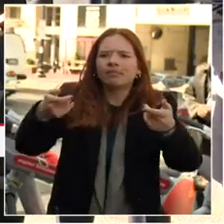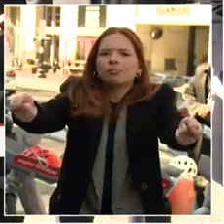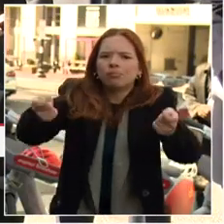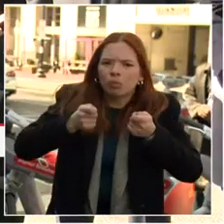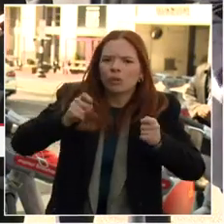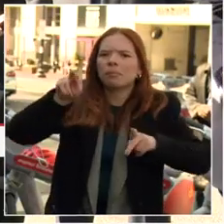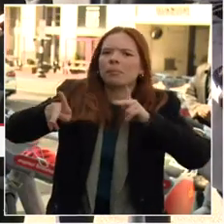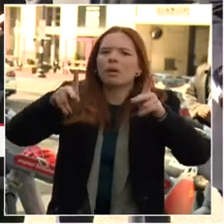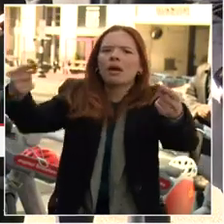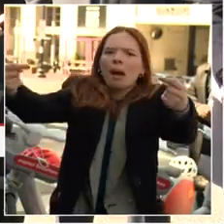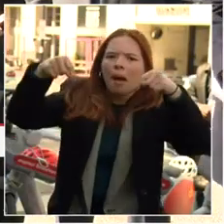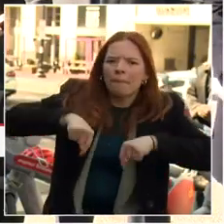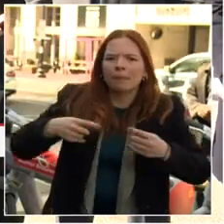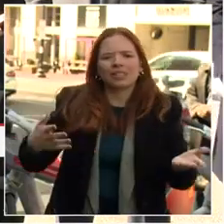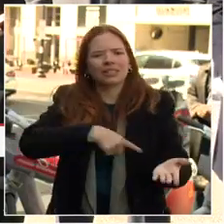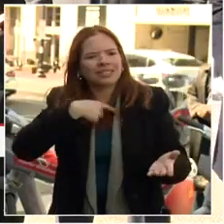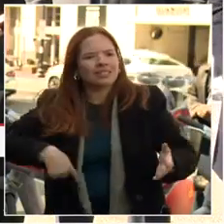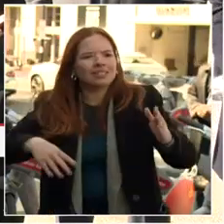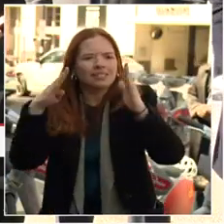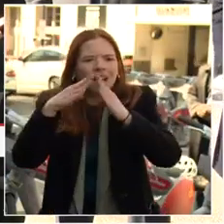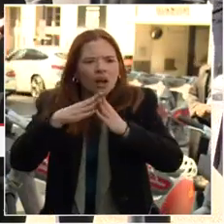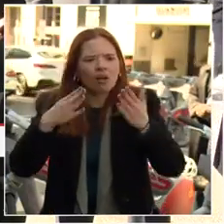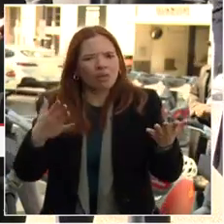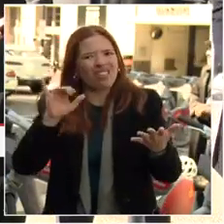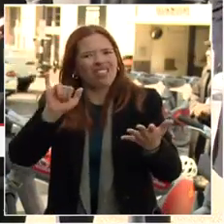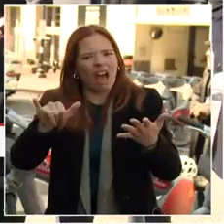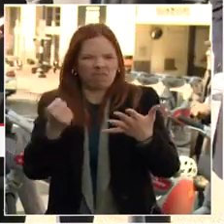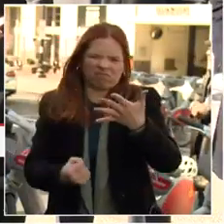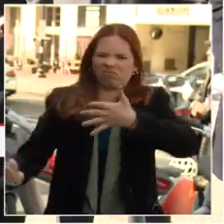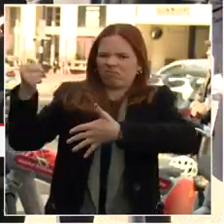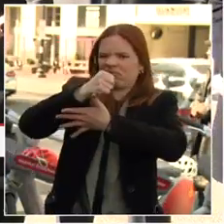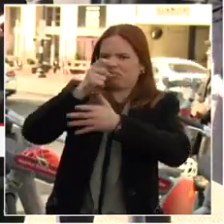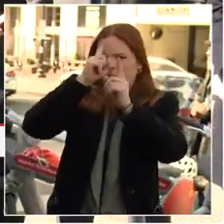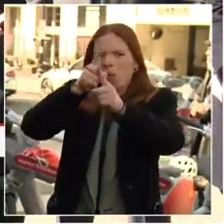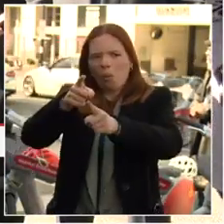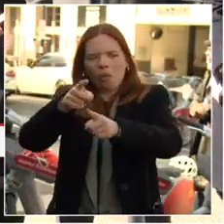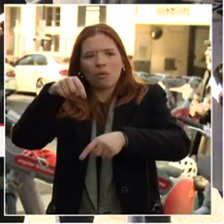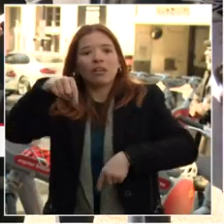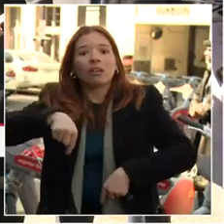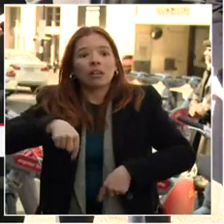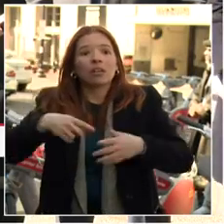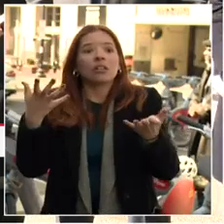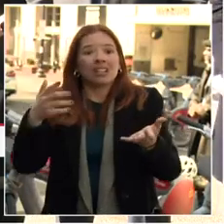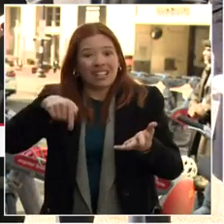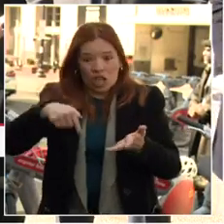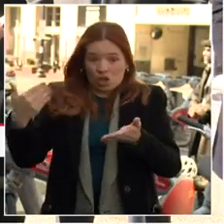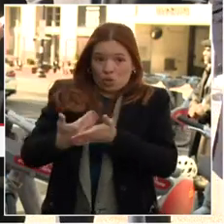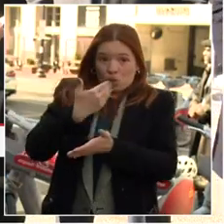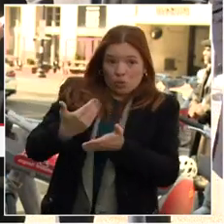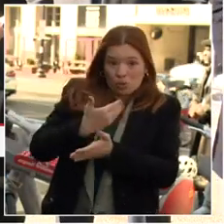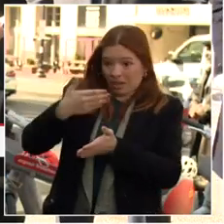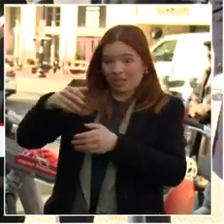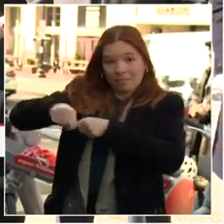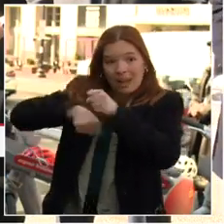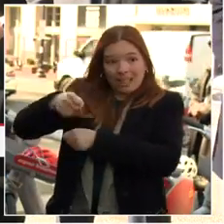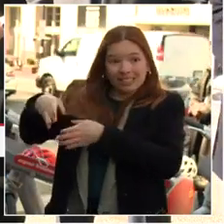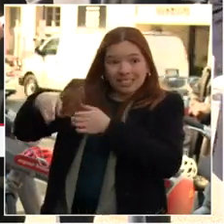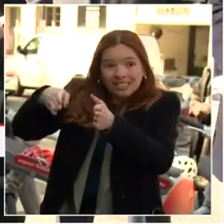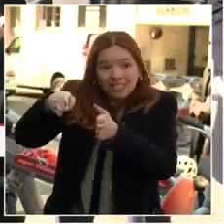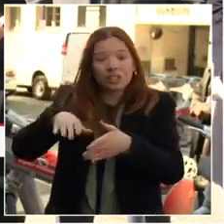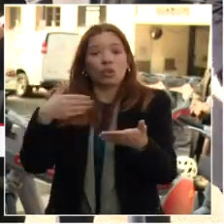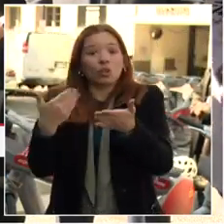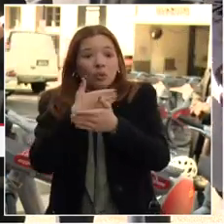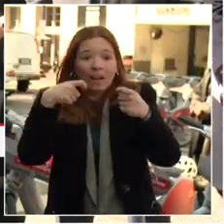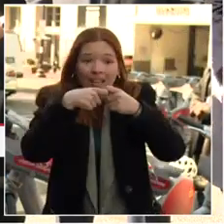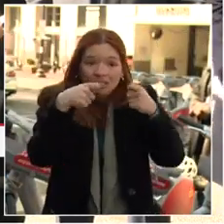be our top priority, and this new bike lane and the new e-bikes make it